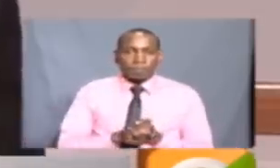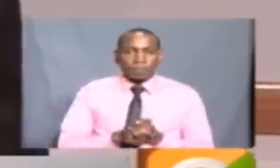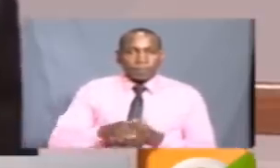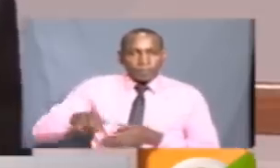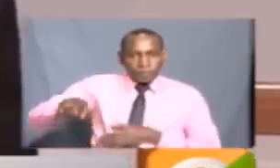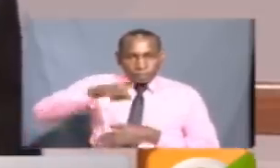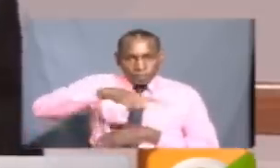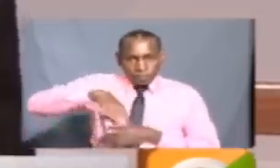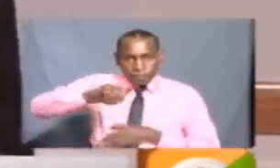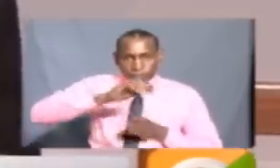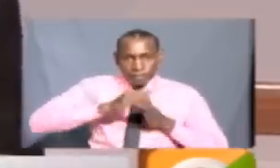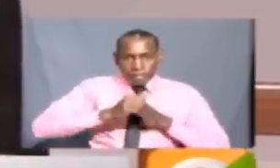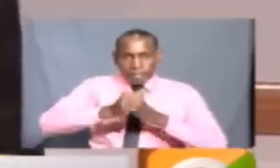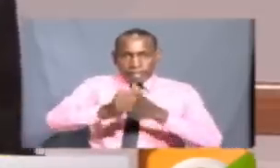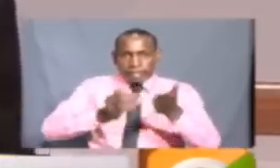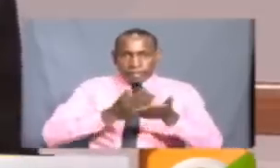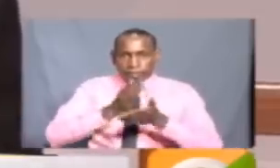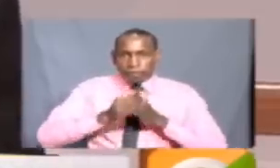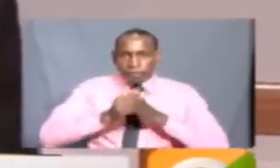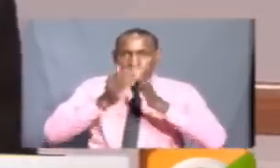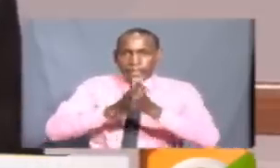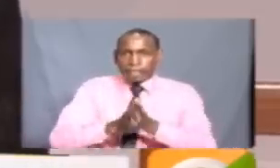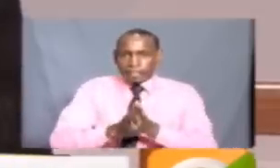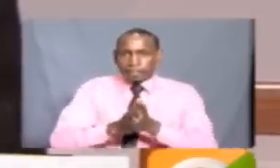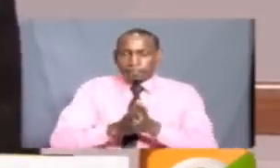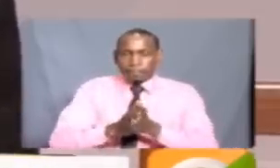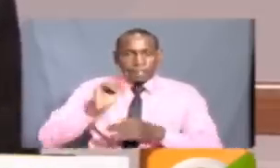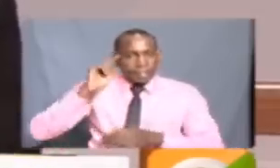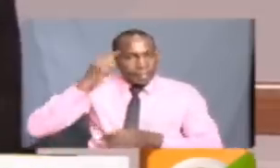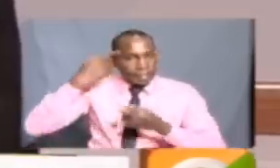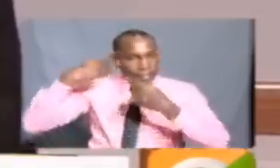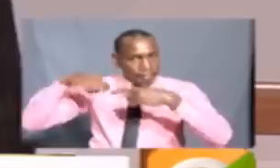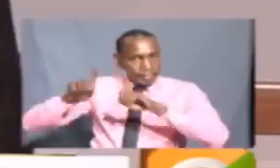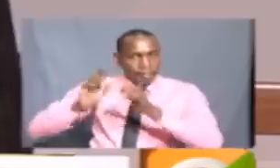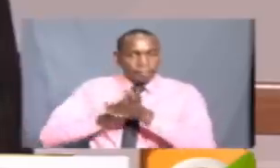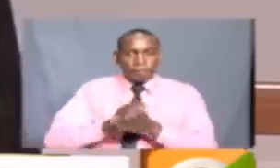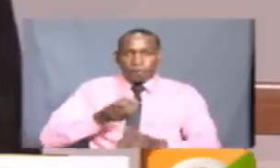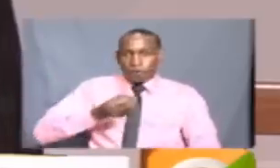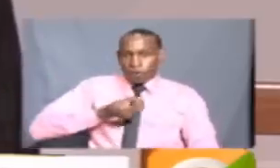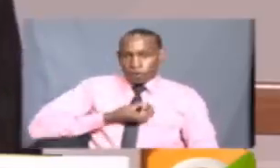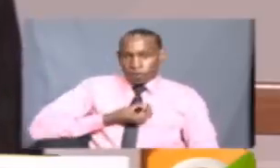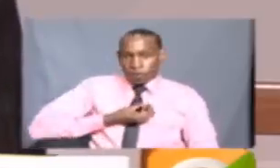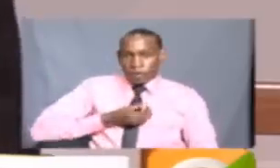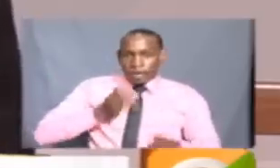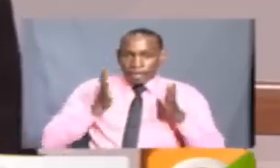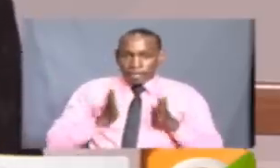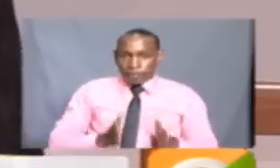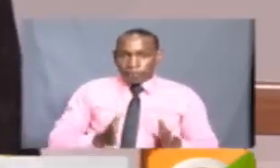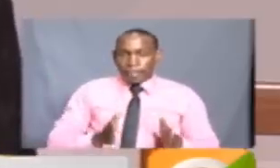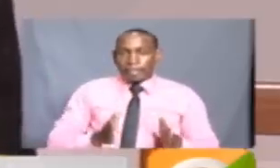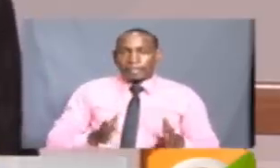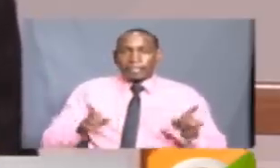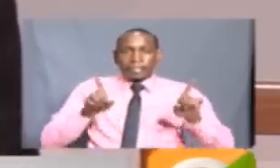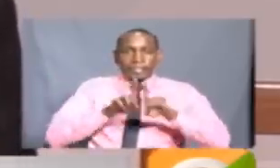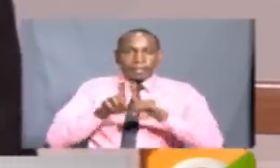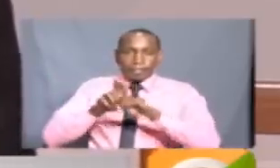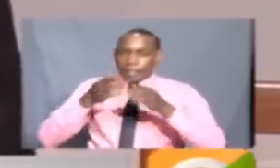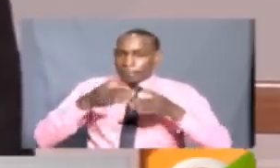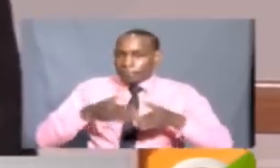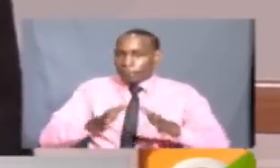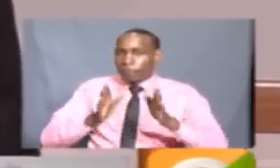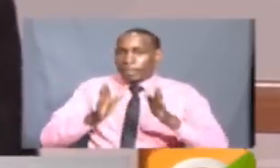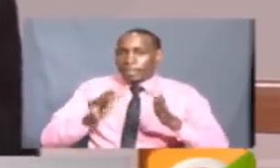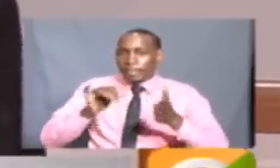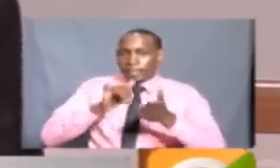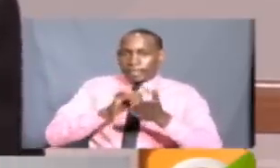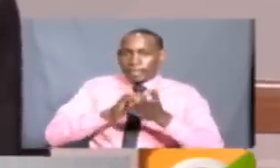led by leaders who consider themselves owners of human beings the same way